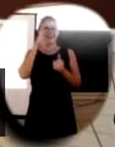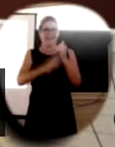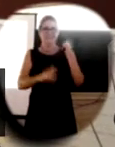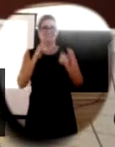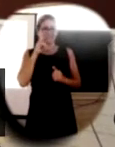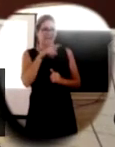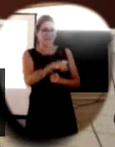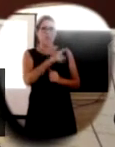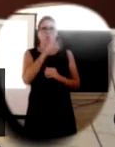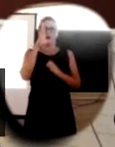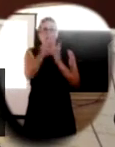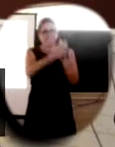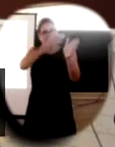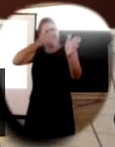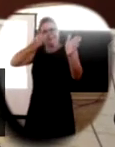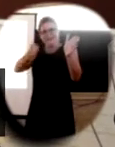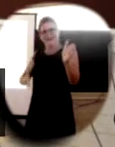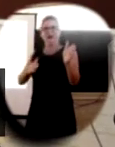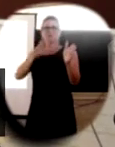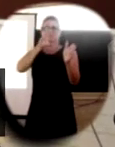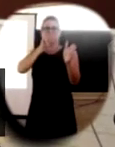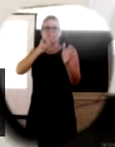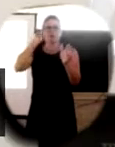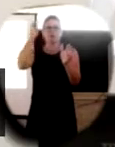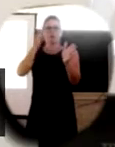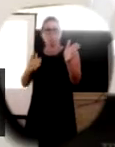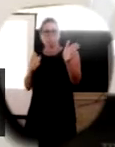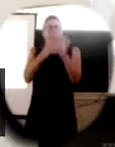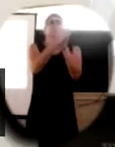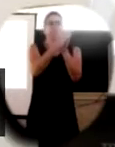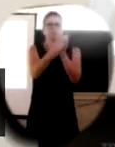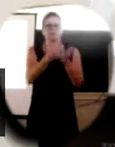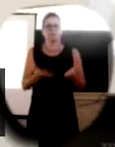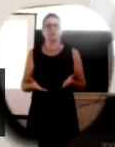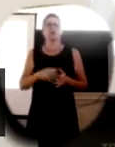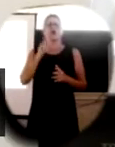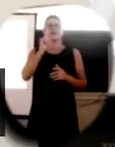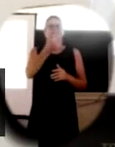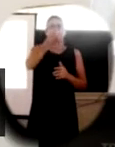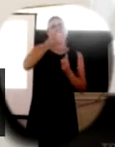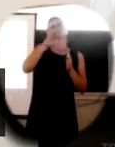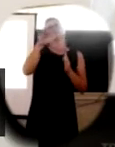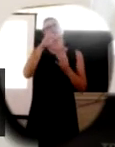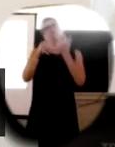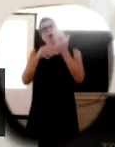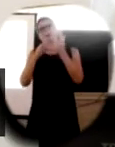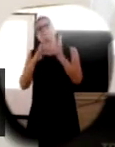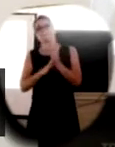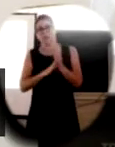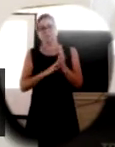so rapidly, but likewise regain it so quickly. Within 6 to 9 months of receiving his gift, he was almost age